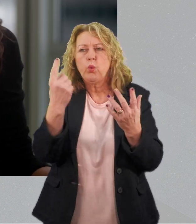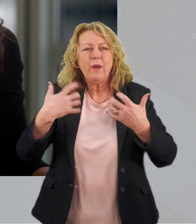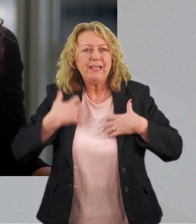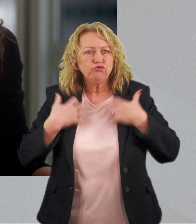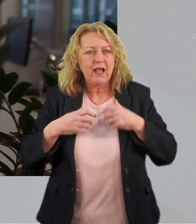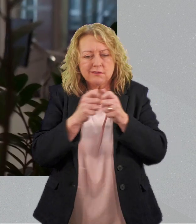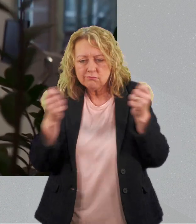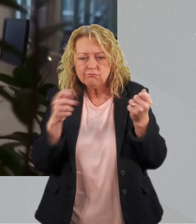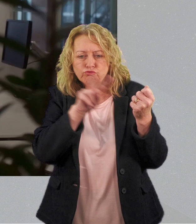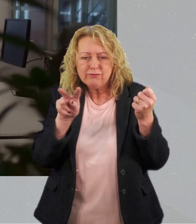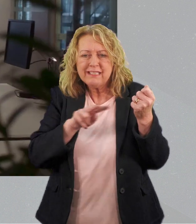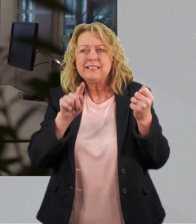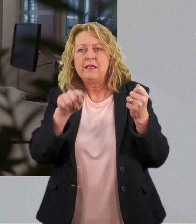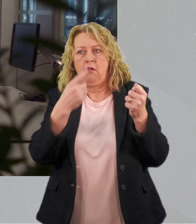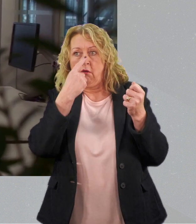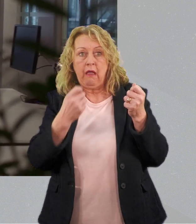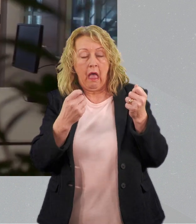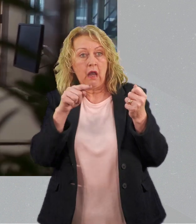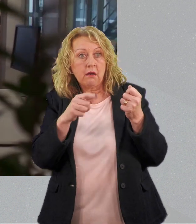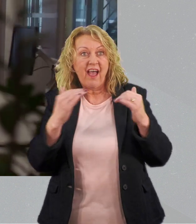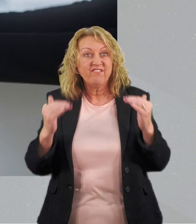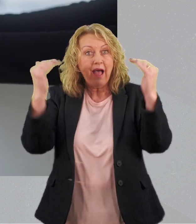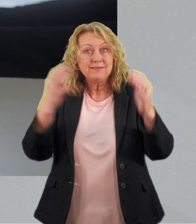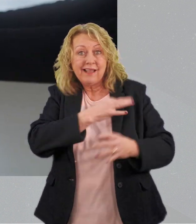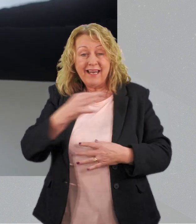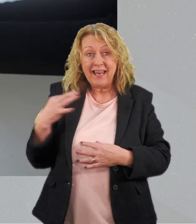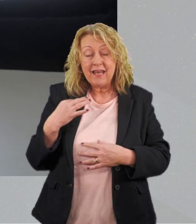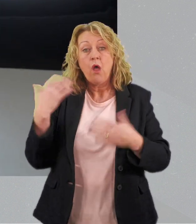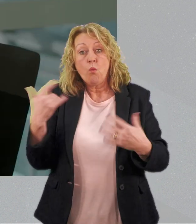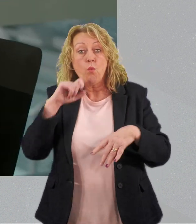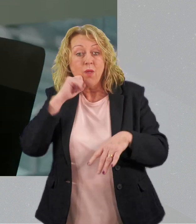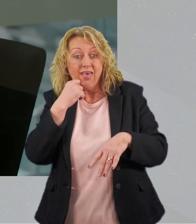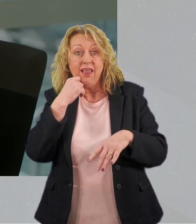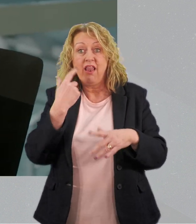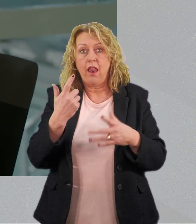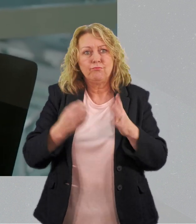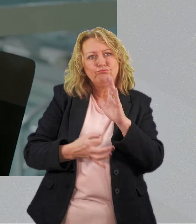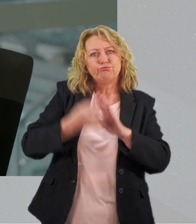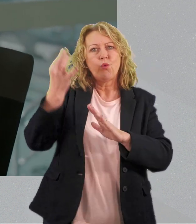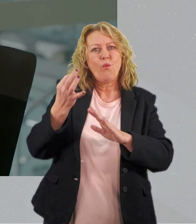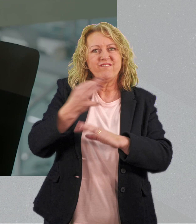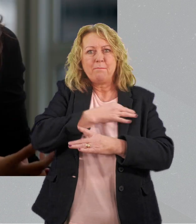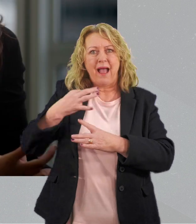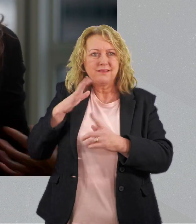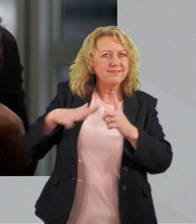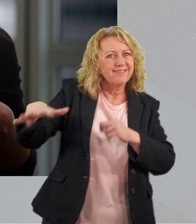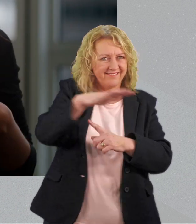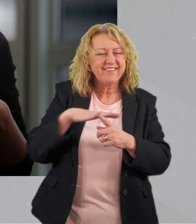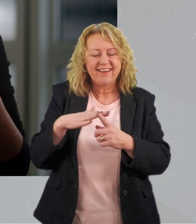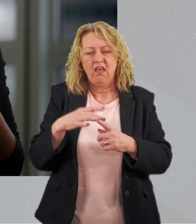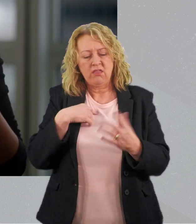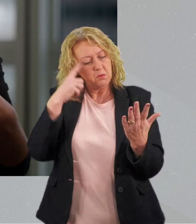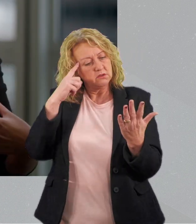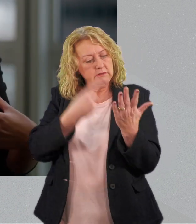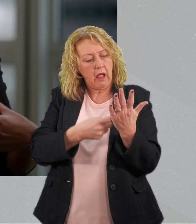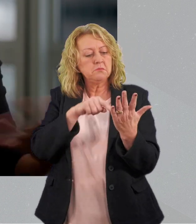in it, whether there's a clinical advance, and whether it will really have an impact on the field. When we determine ourselves whether